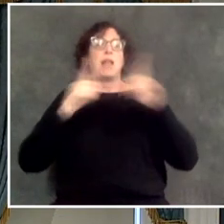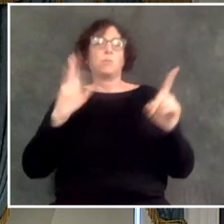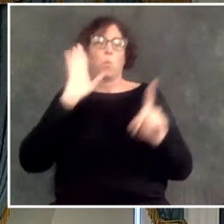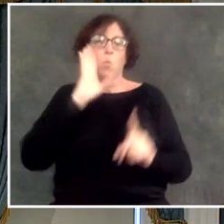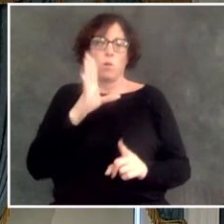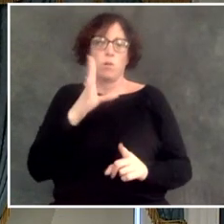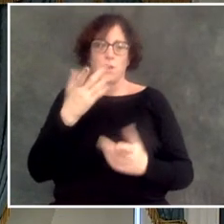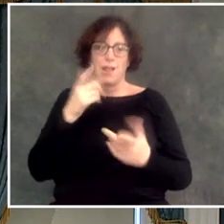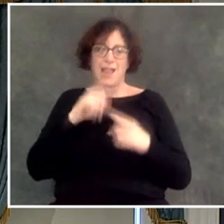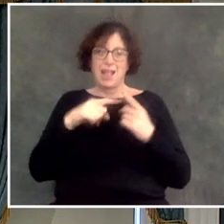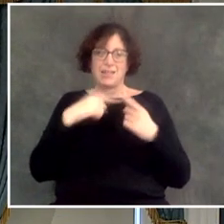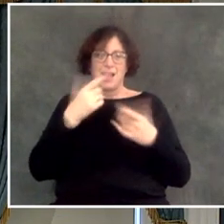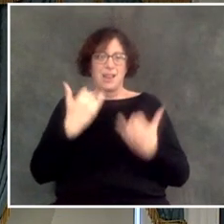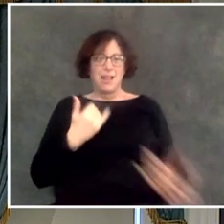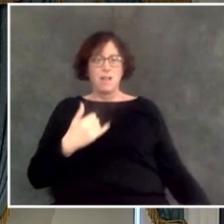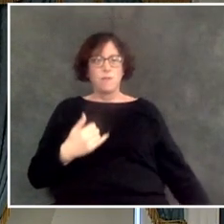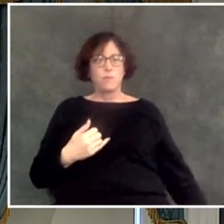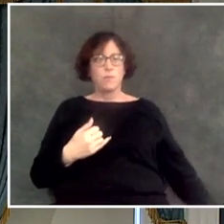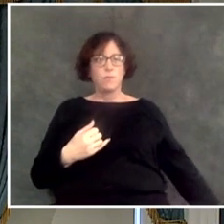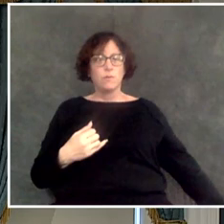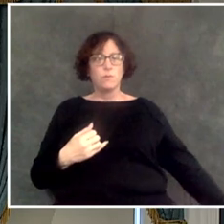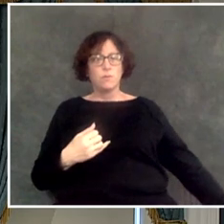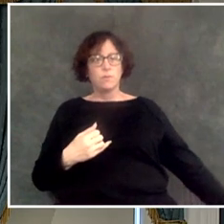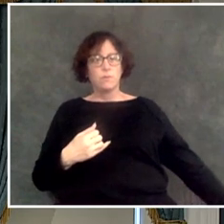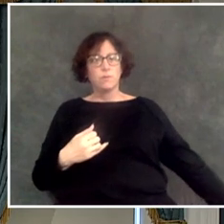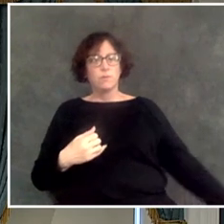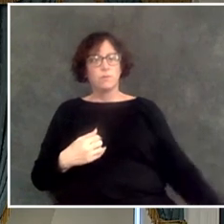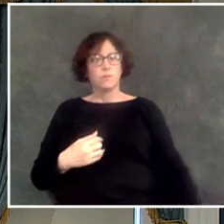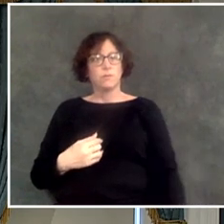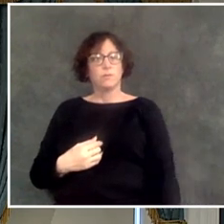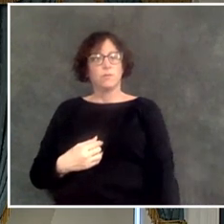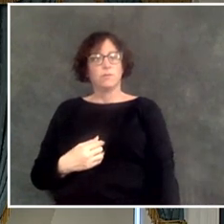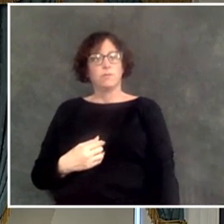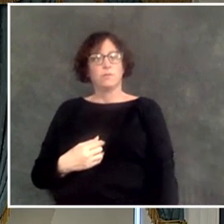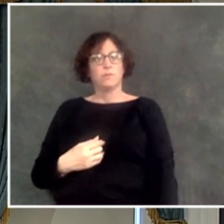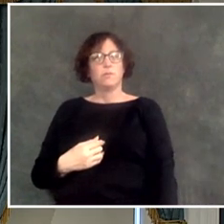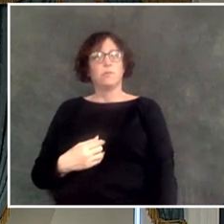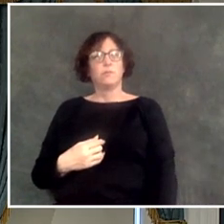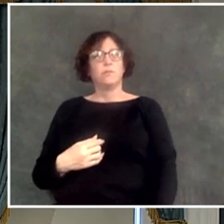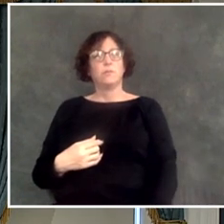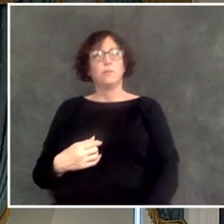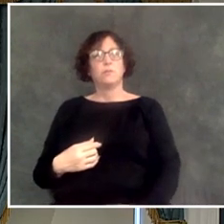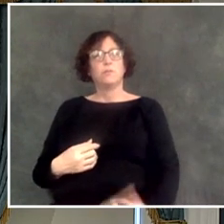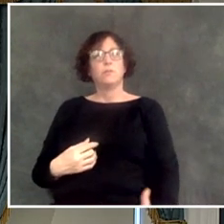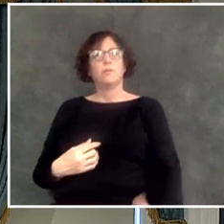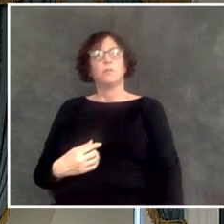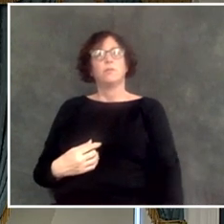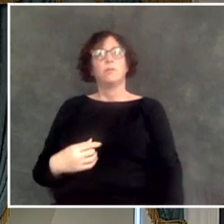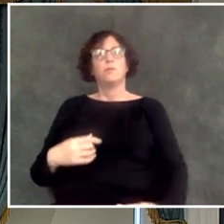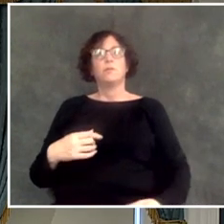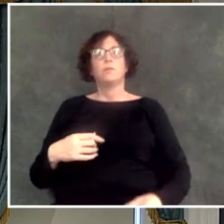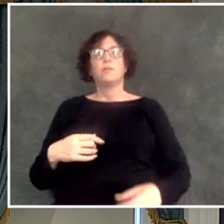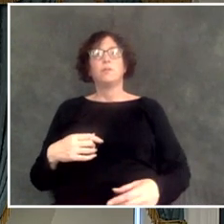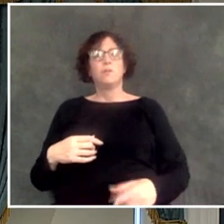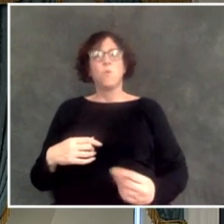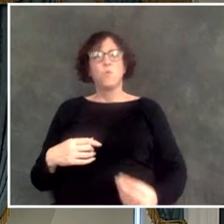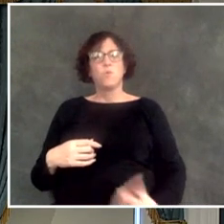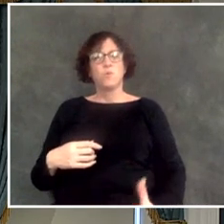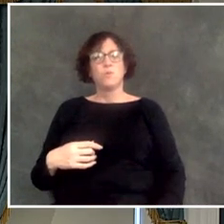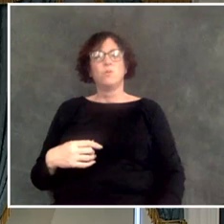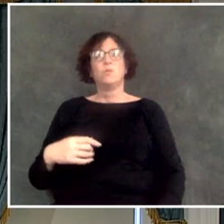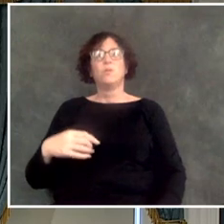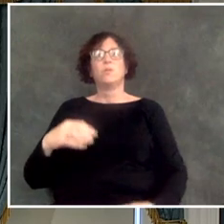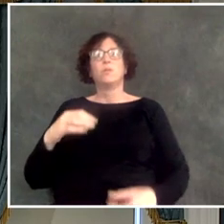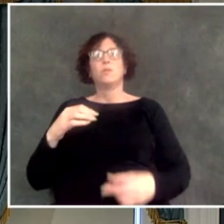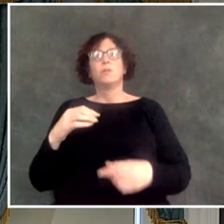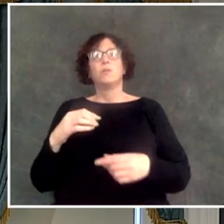Hey, Mr. Mayor. Hey, Bridget. I wanted to get an update on Rikers Island, and specifically reports